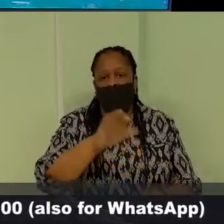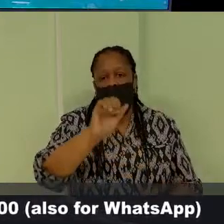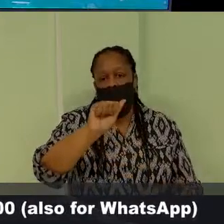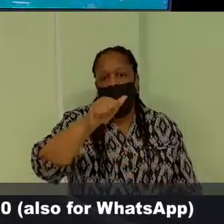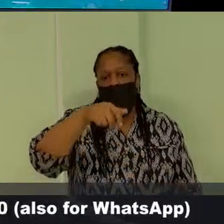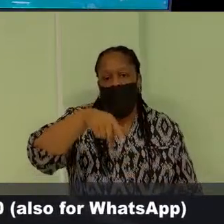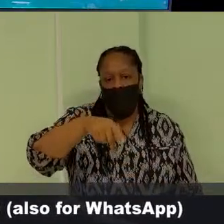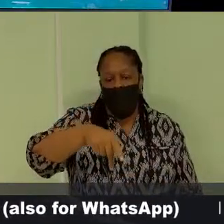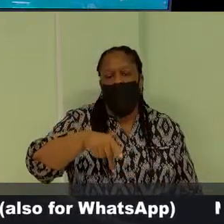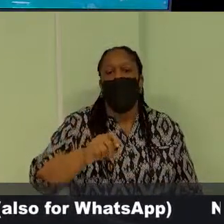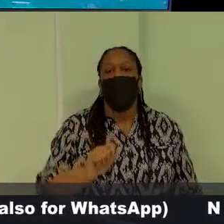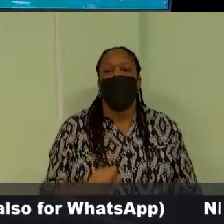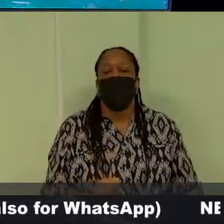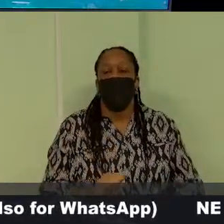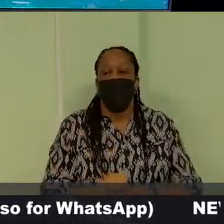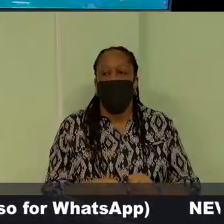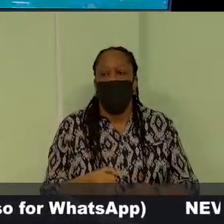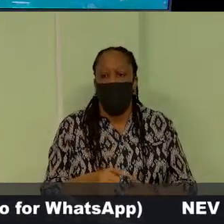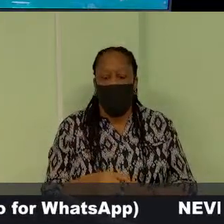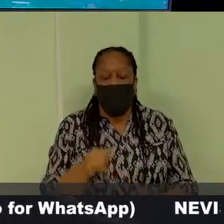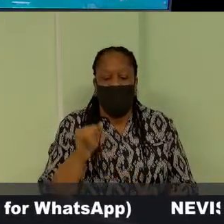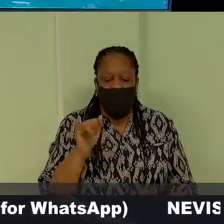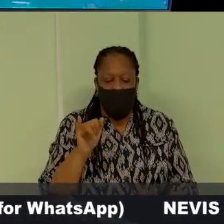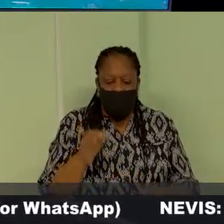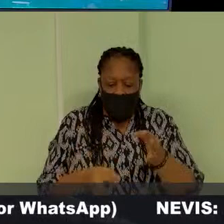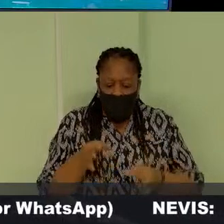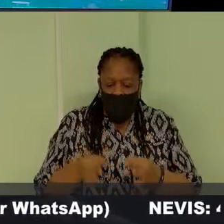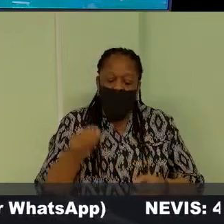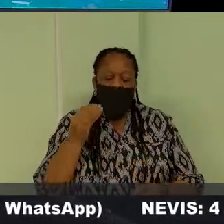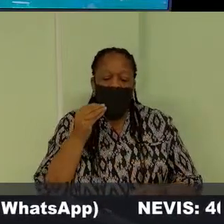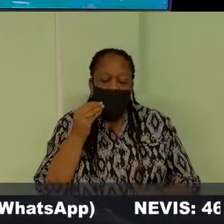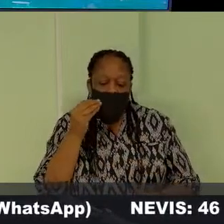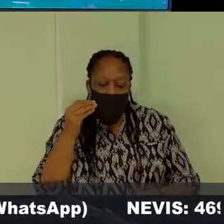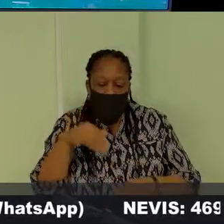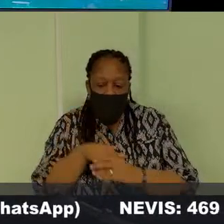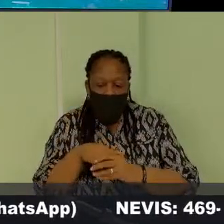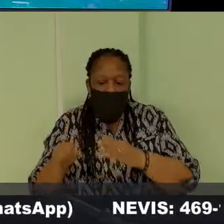the relevant health personnel will be